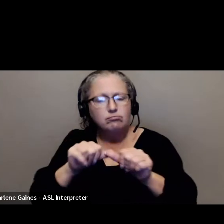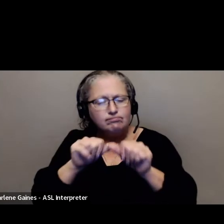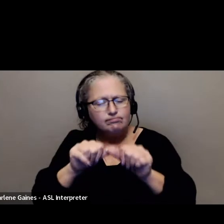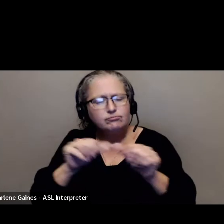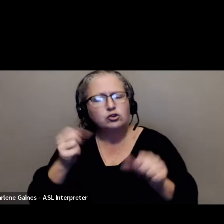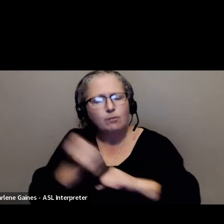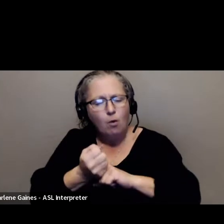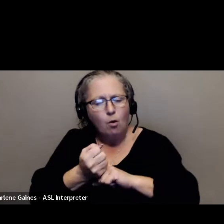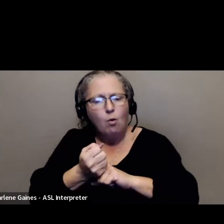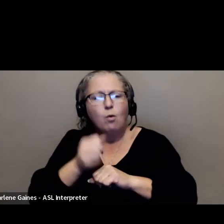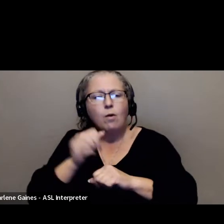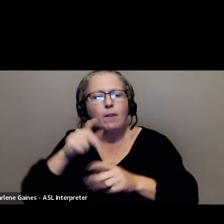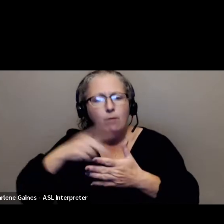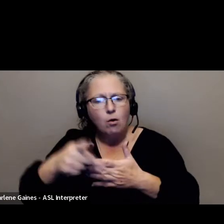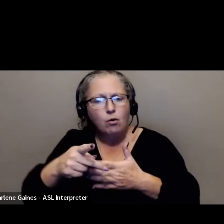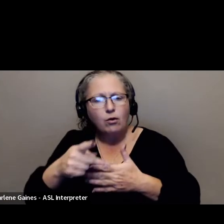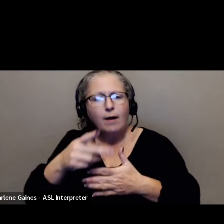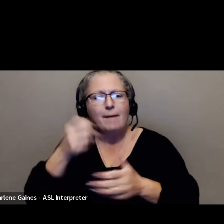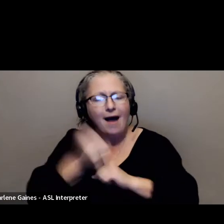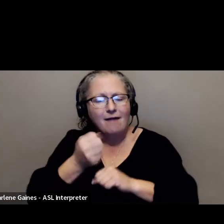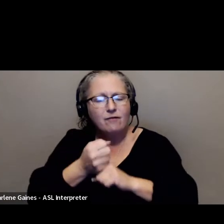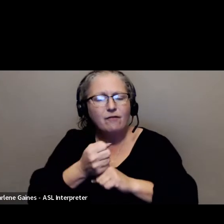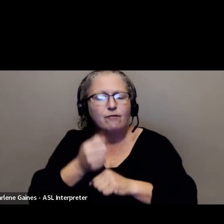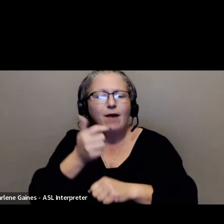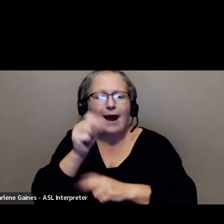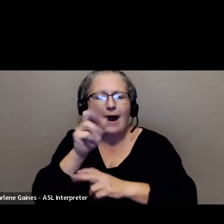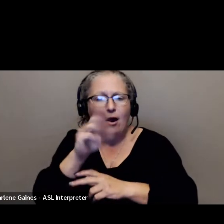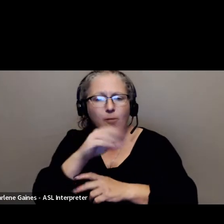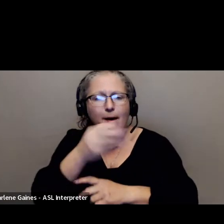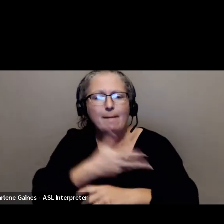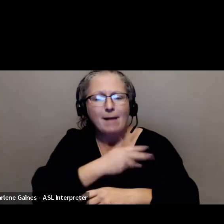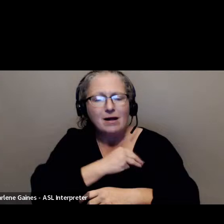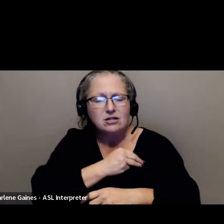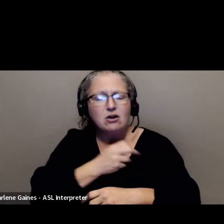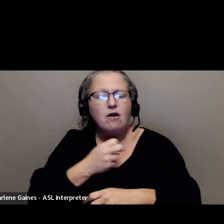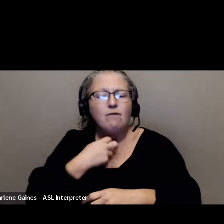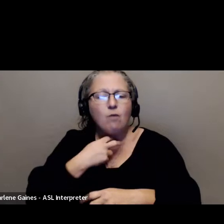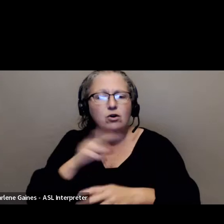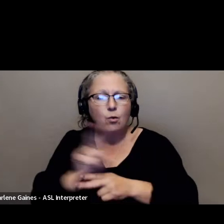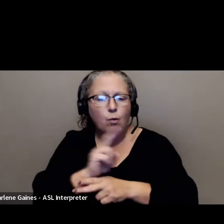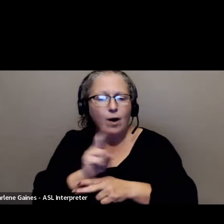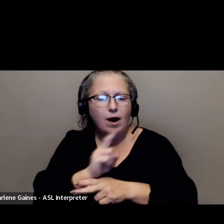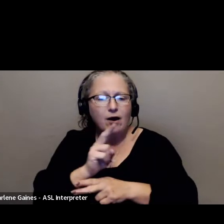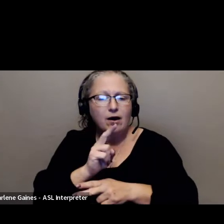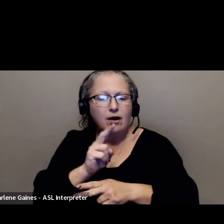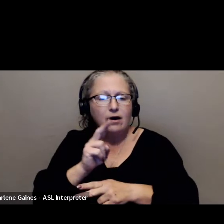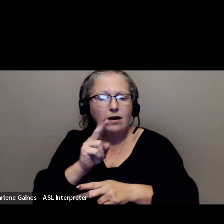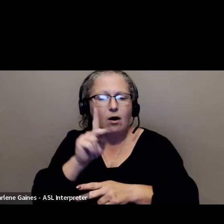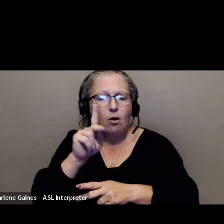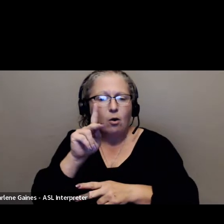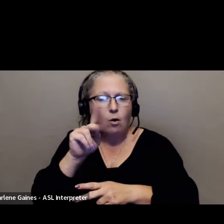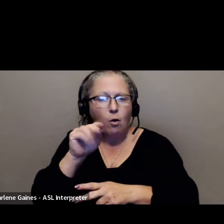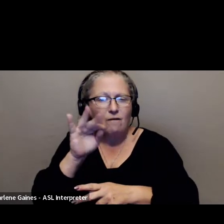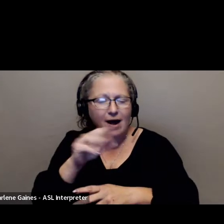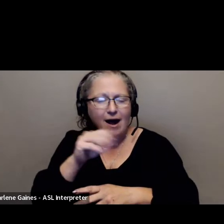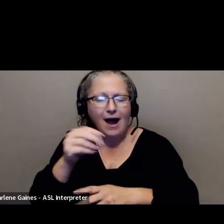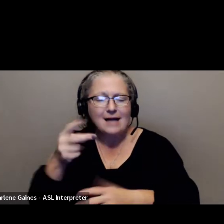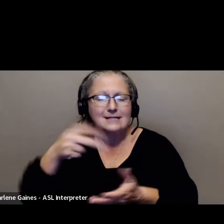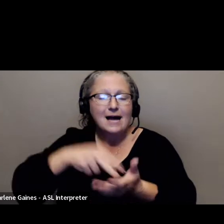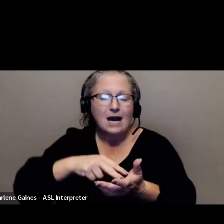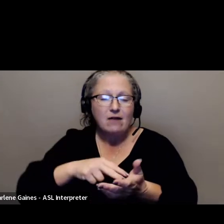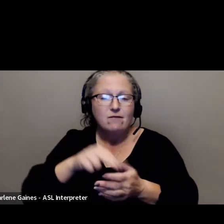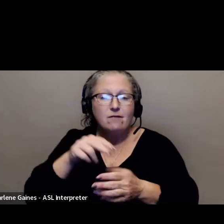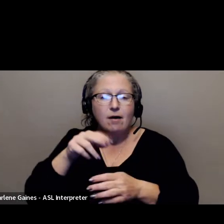program and advocating for Arab and Palestinian voices. Wearing a keffiyeh and standing up for basic human rights doesn't make